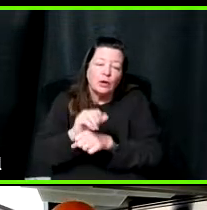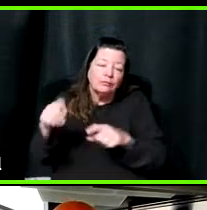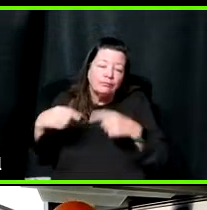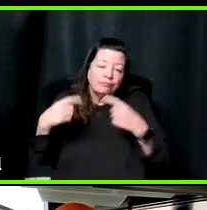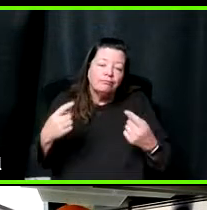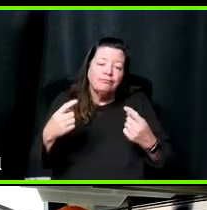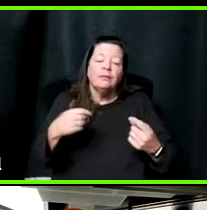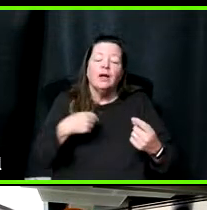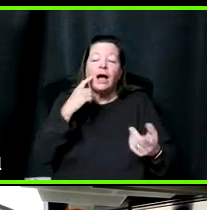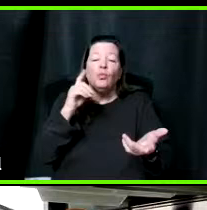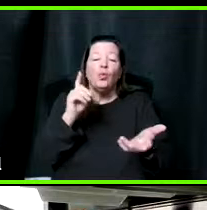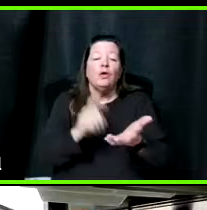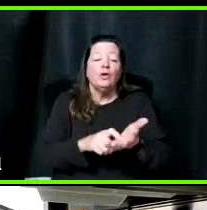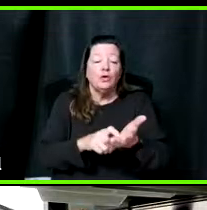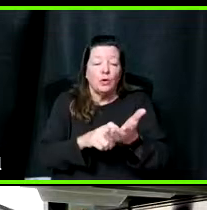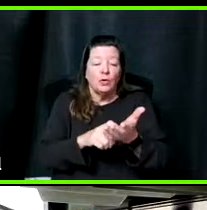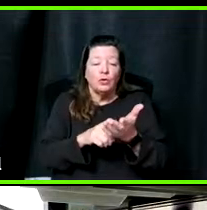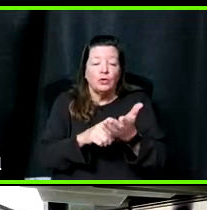note we